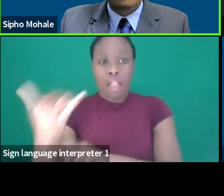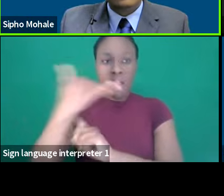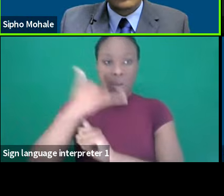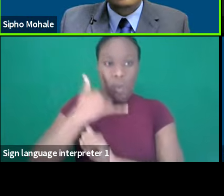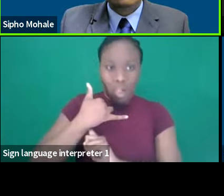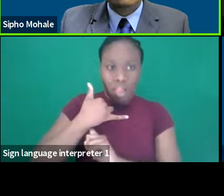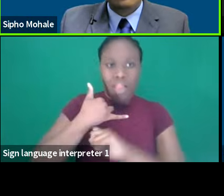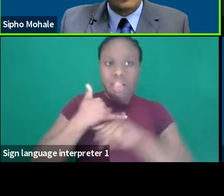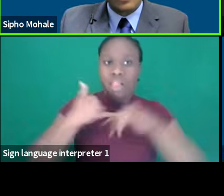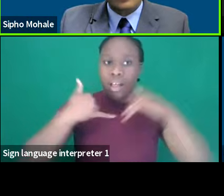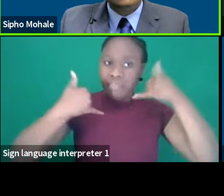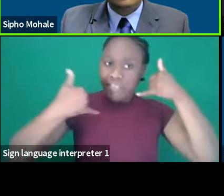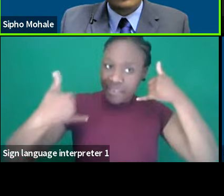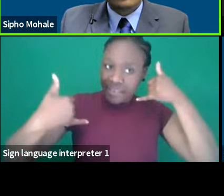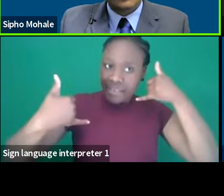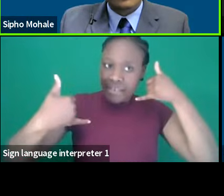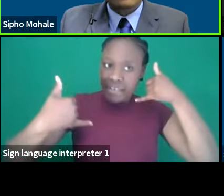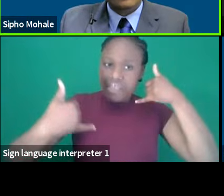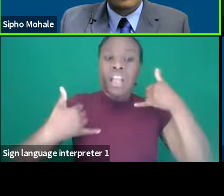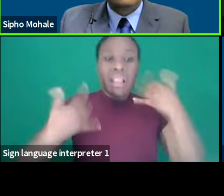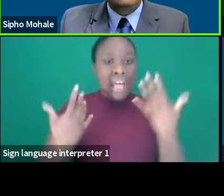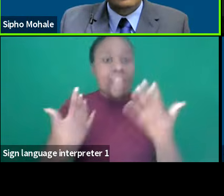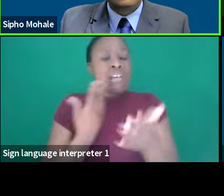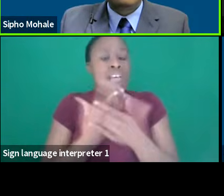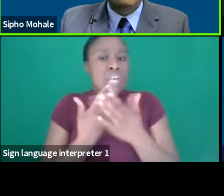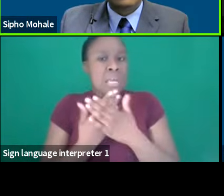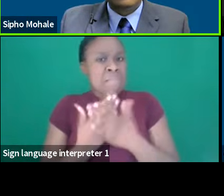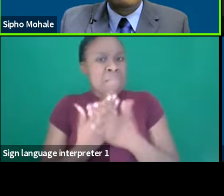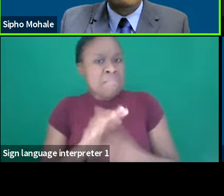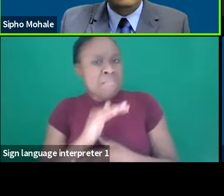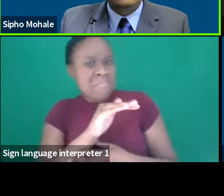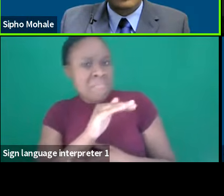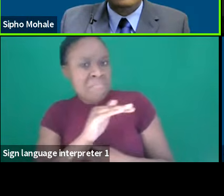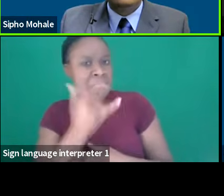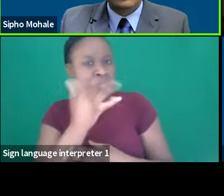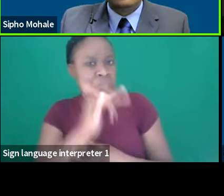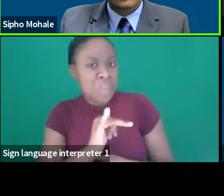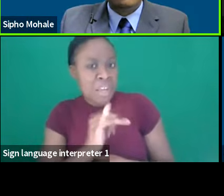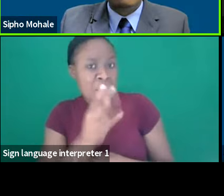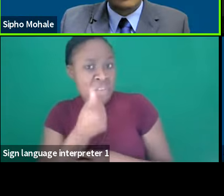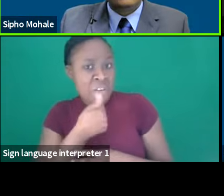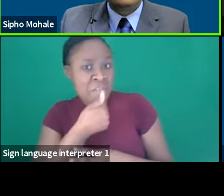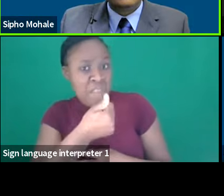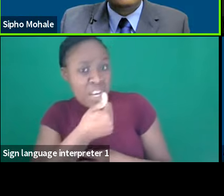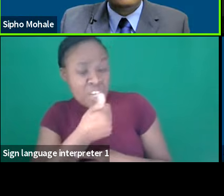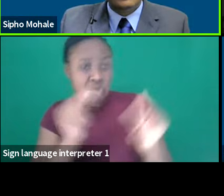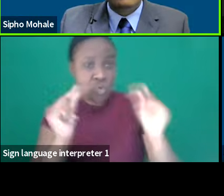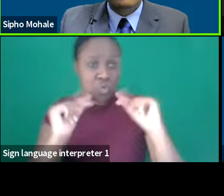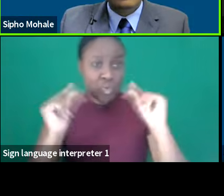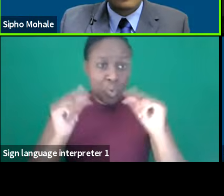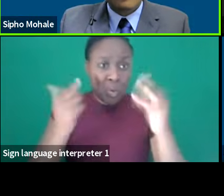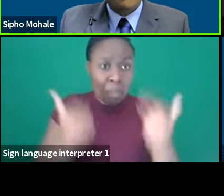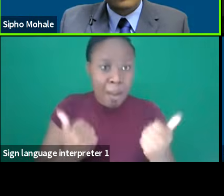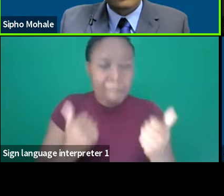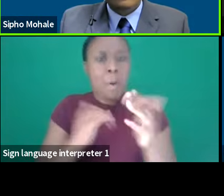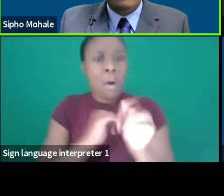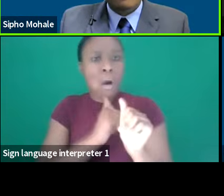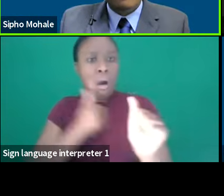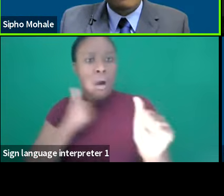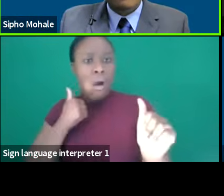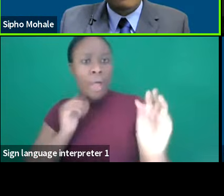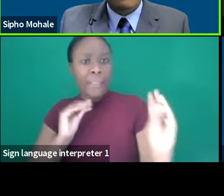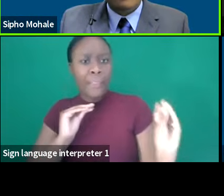to contact you and check the status of the refund and tell you what is the delay,